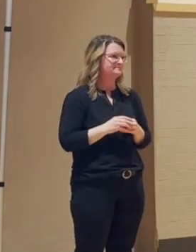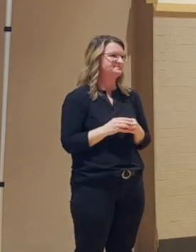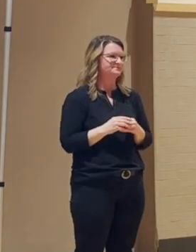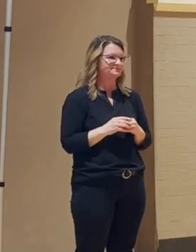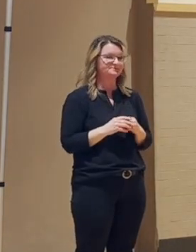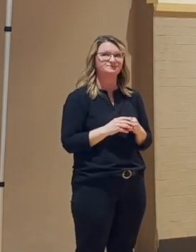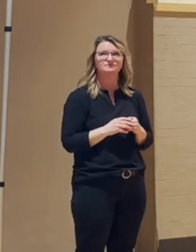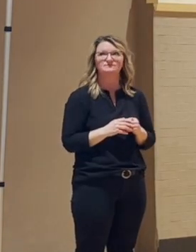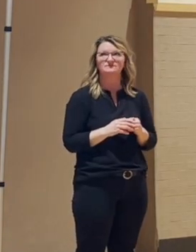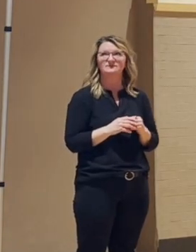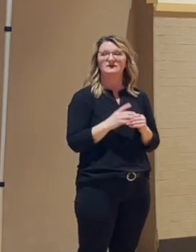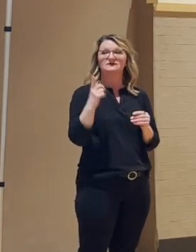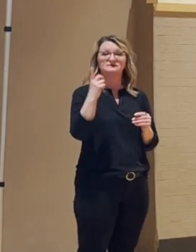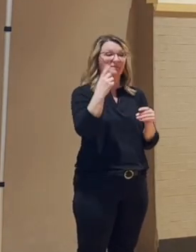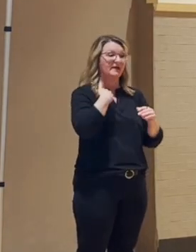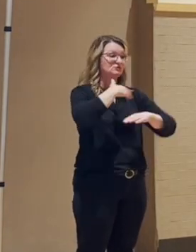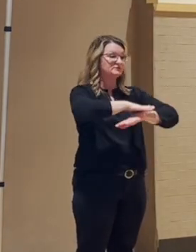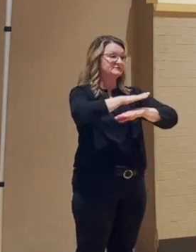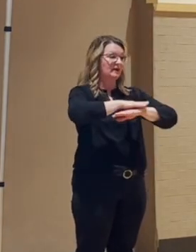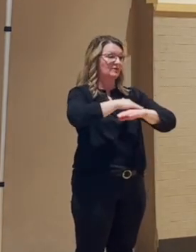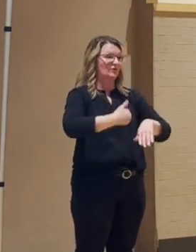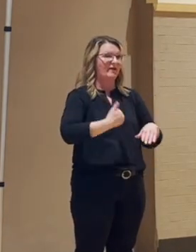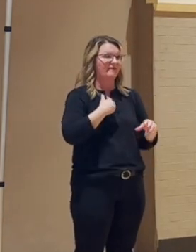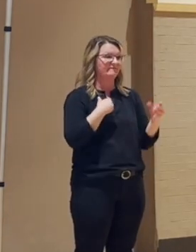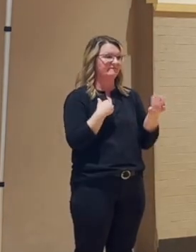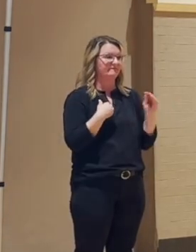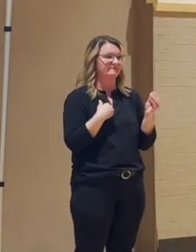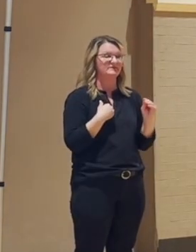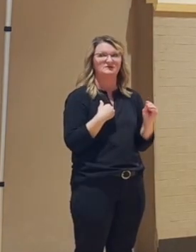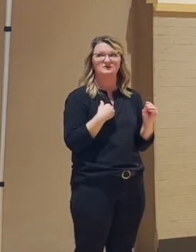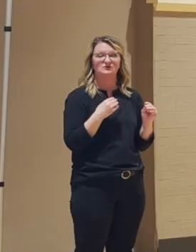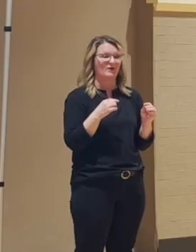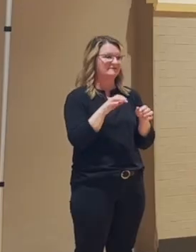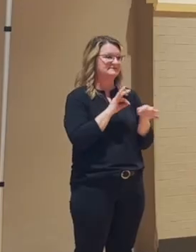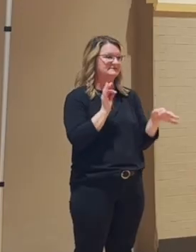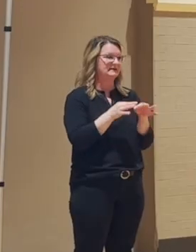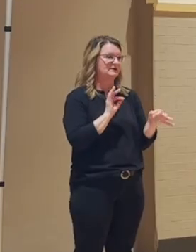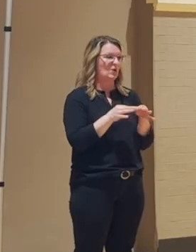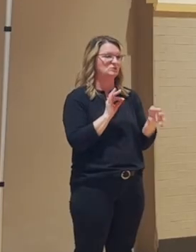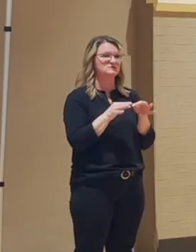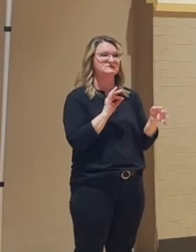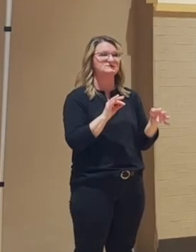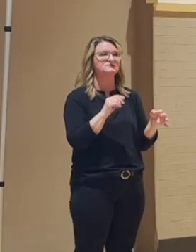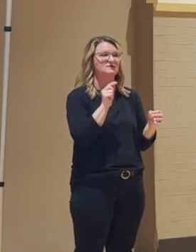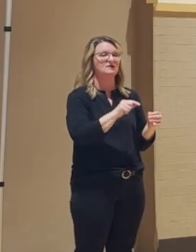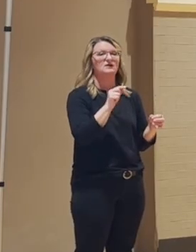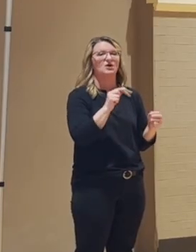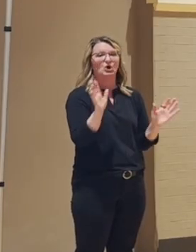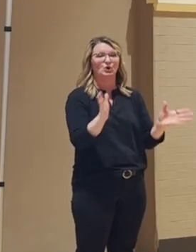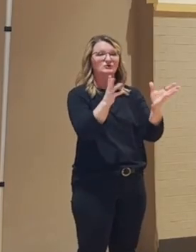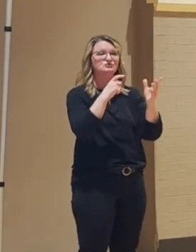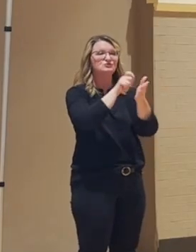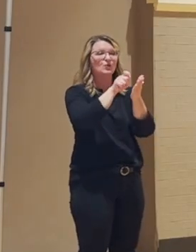One of the things that you have at your tables are little sticky notes. And what's encouraged is to